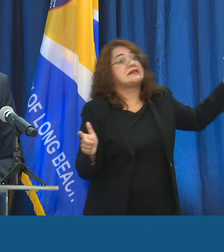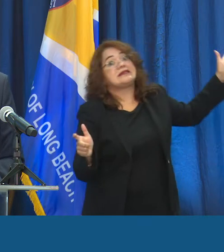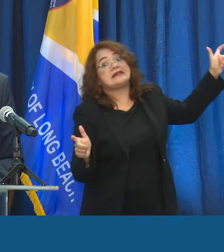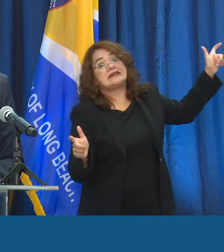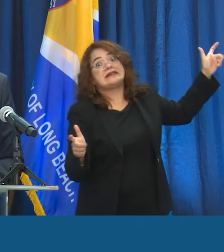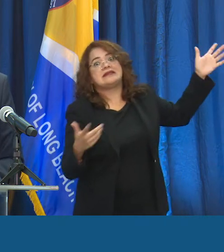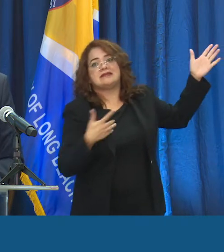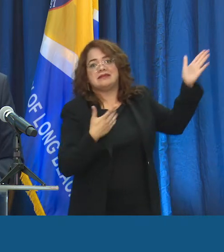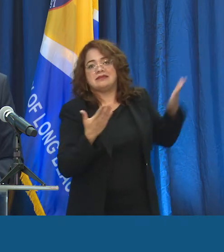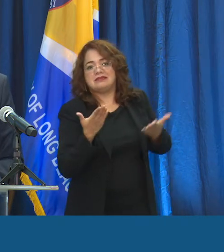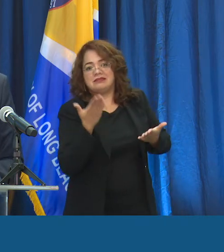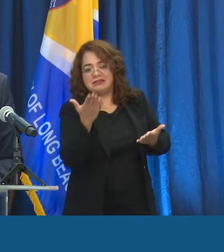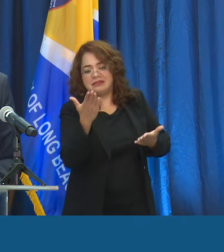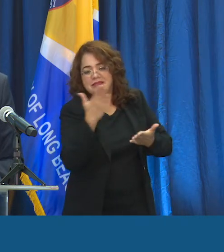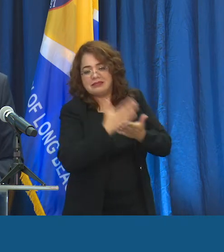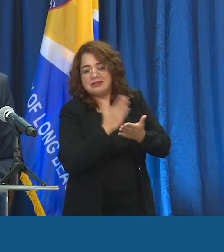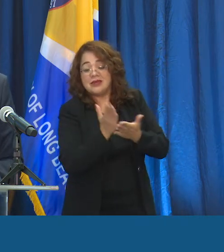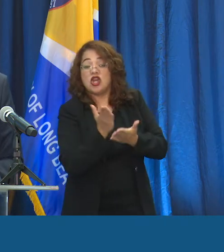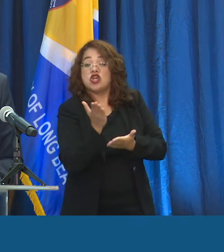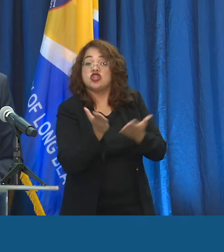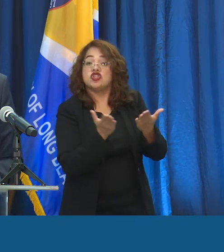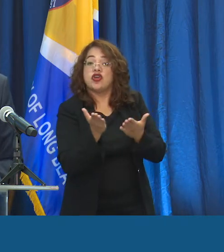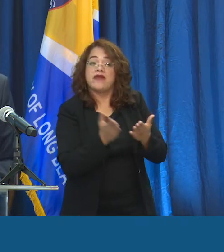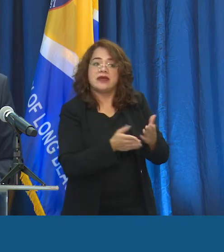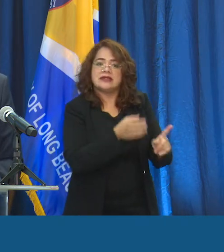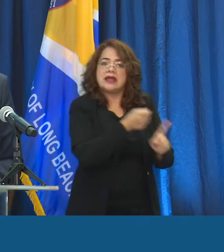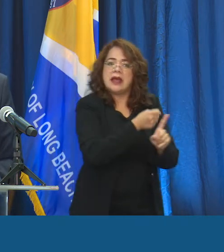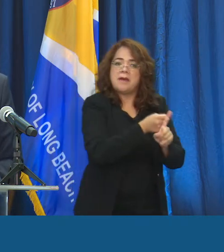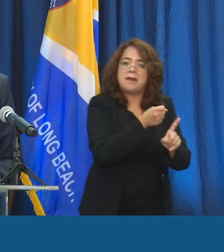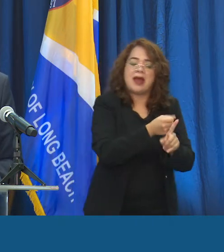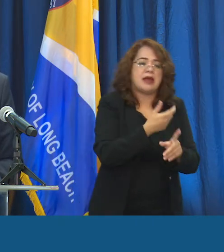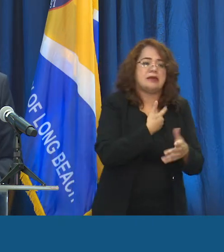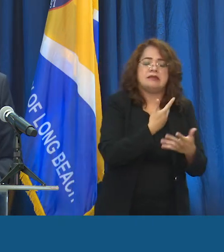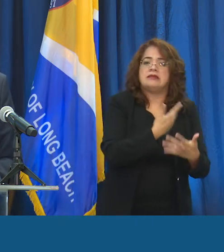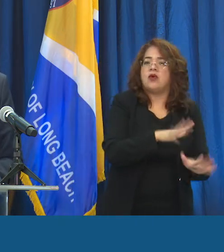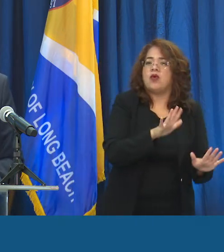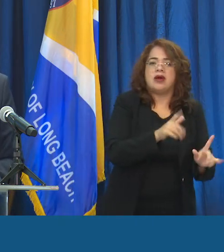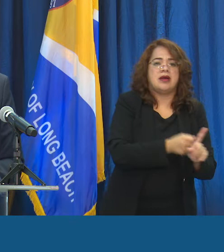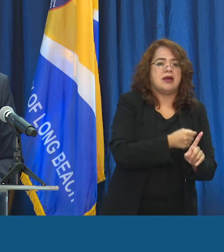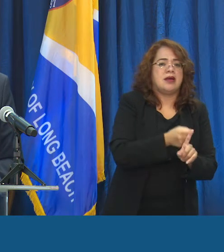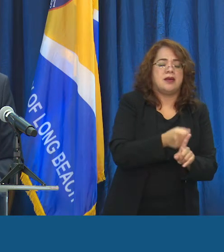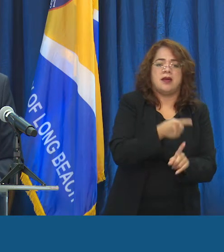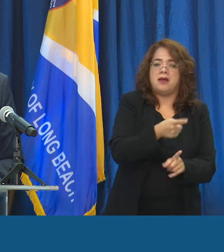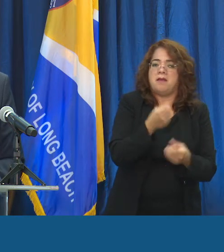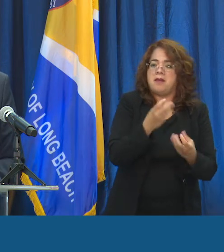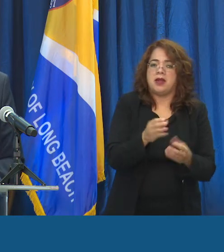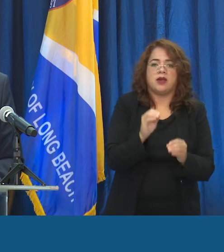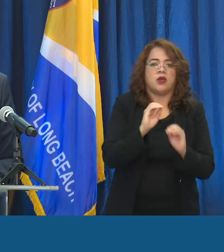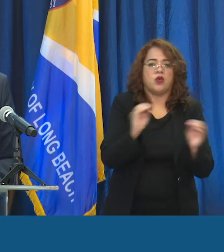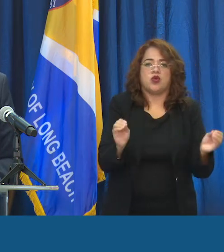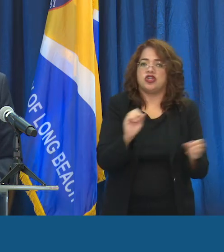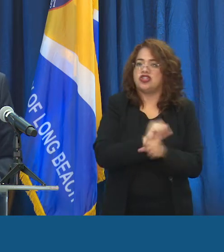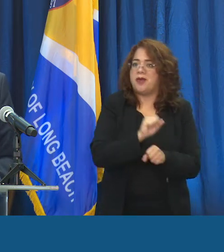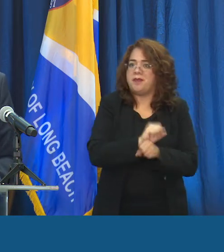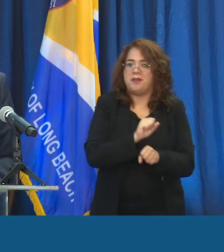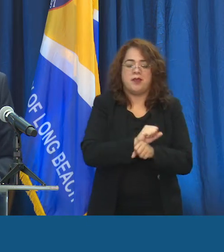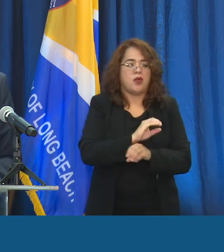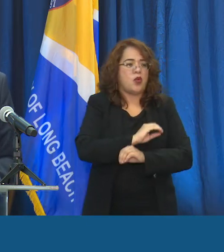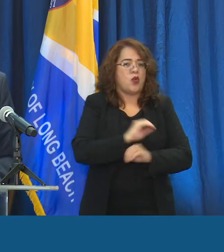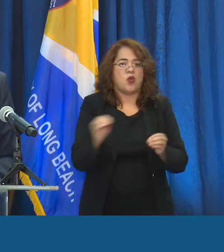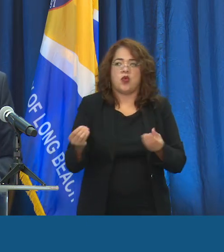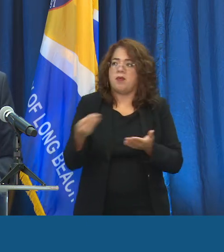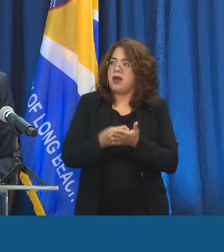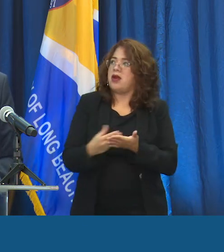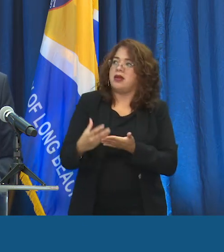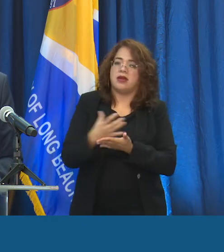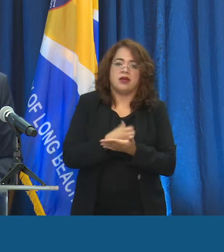to avoid service impacts to our residents who are struggling themselves with unemployment and loss of revenue. And there's a lot that we